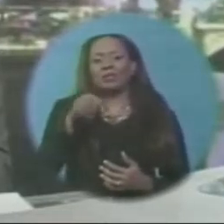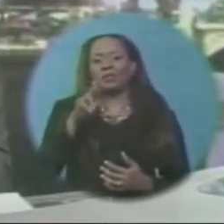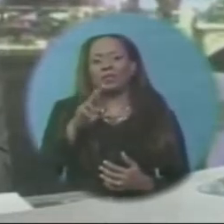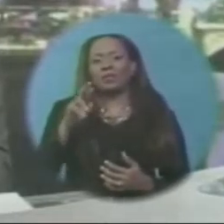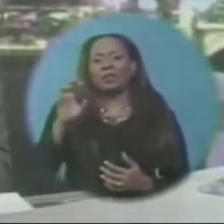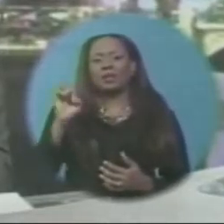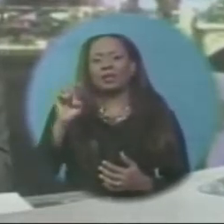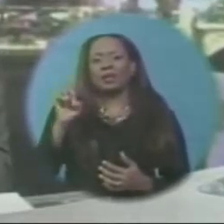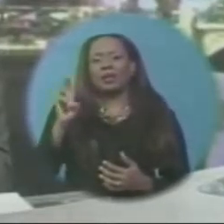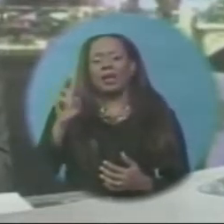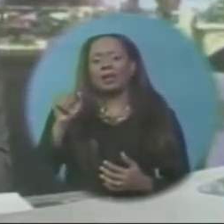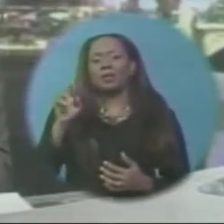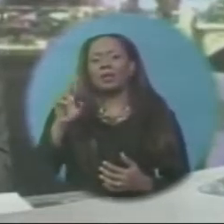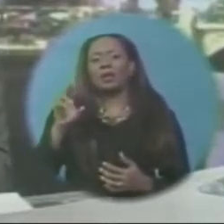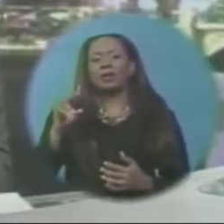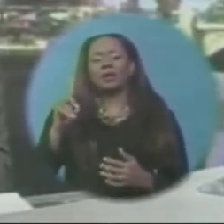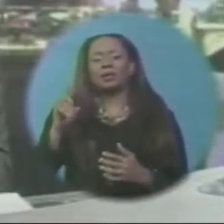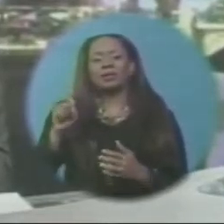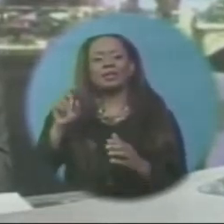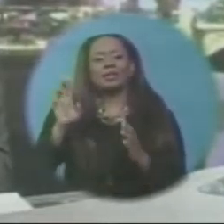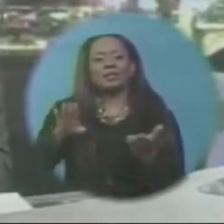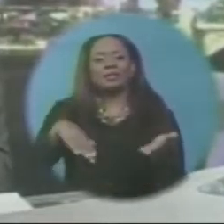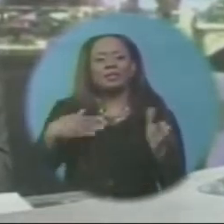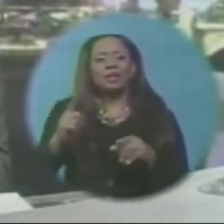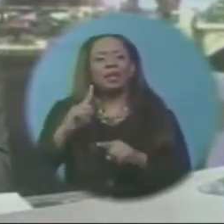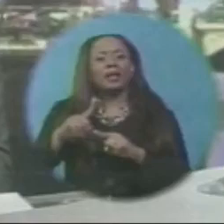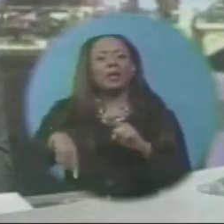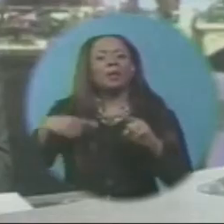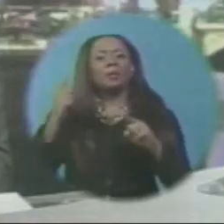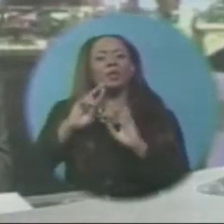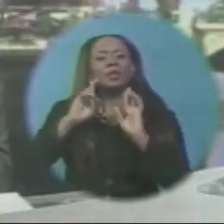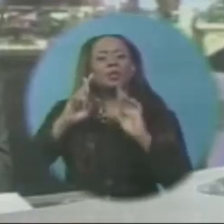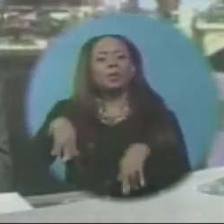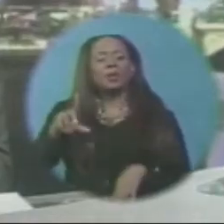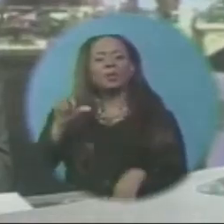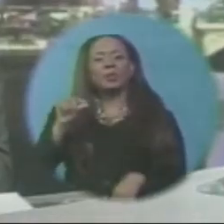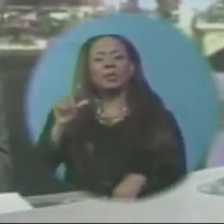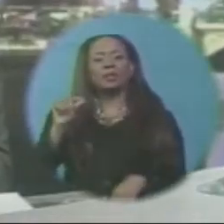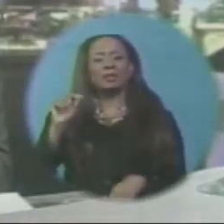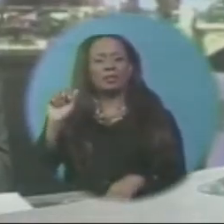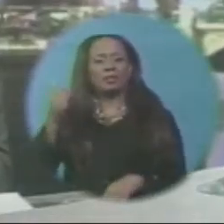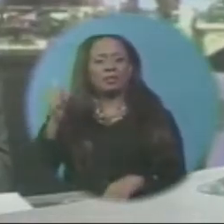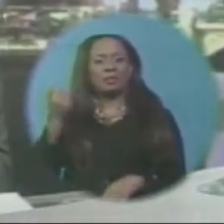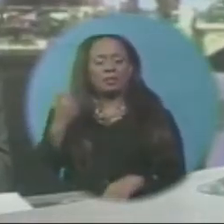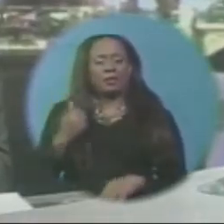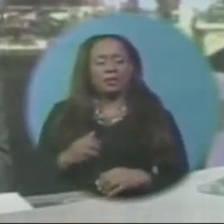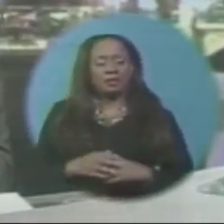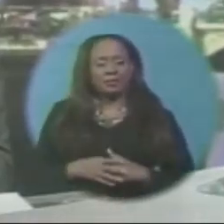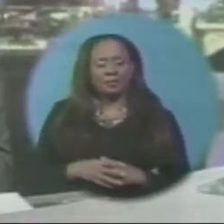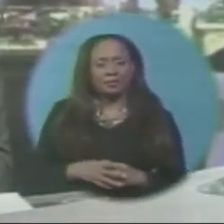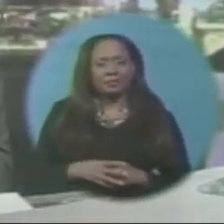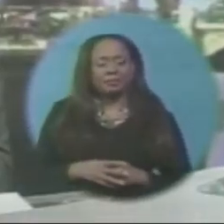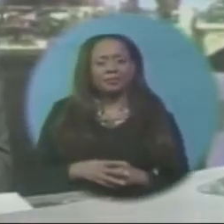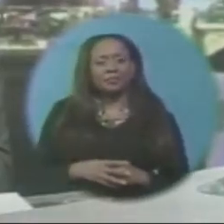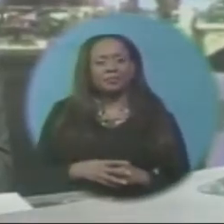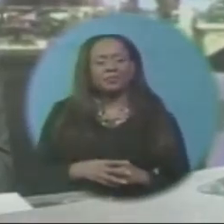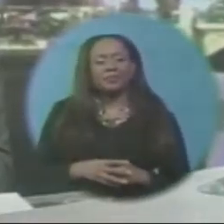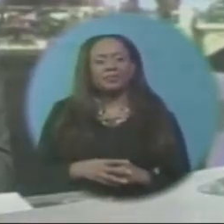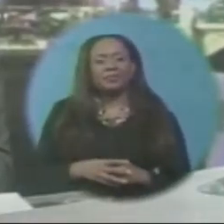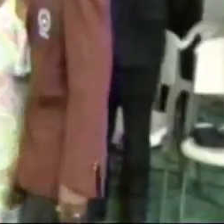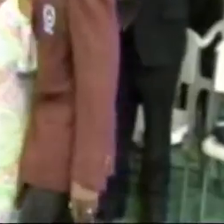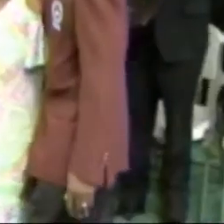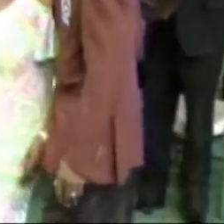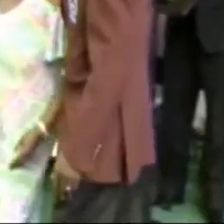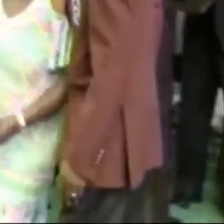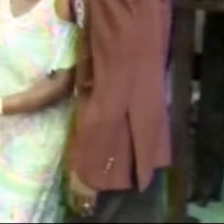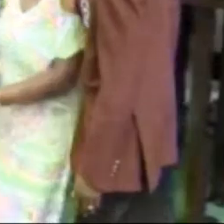of the North, was killed when he responded to an electrical fire at Station Hill, St. Peter in 2010. And this morning, members of the